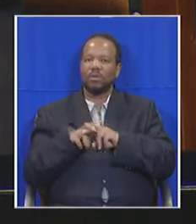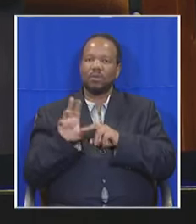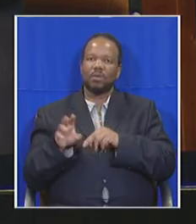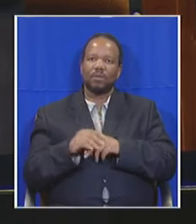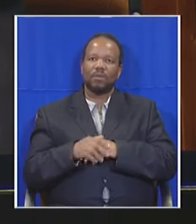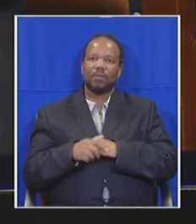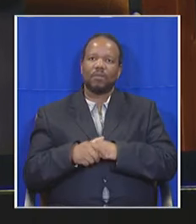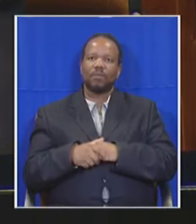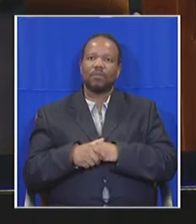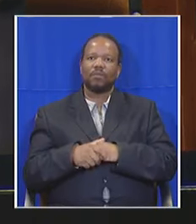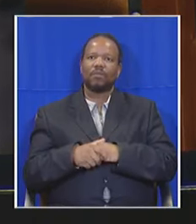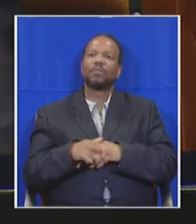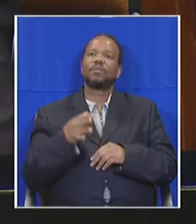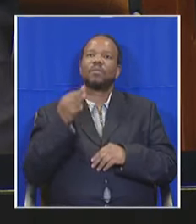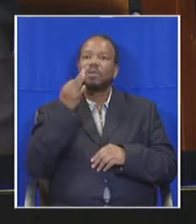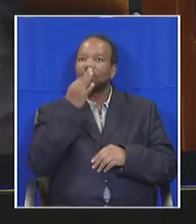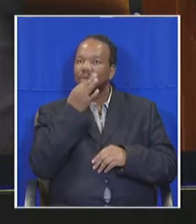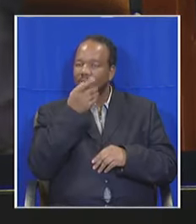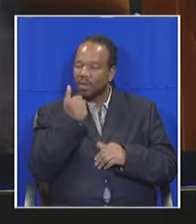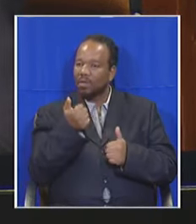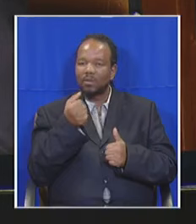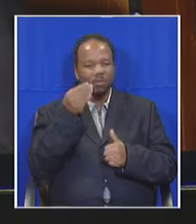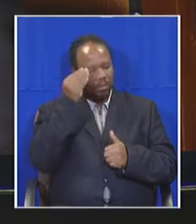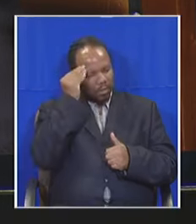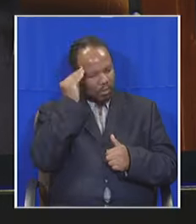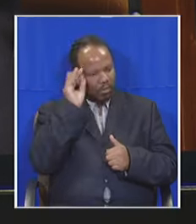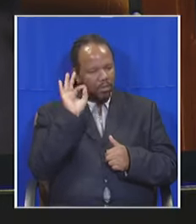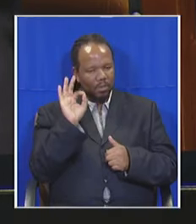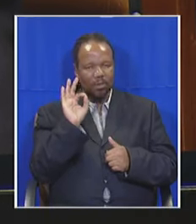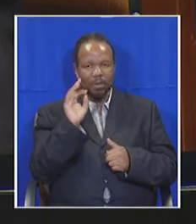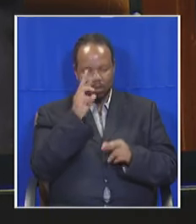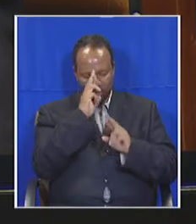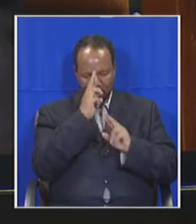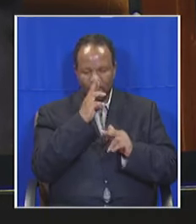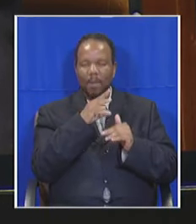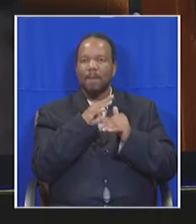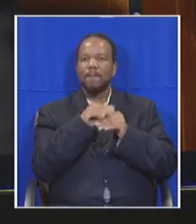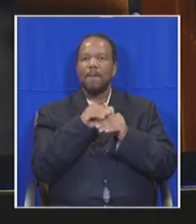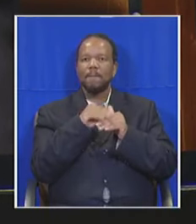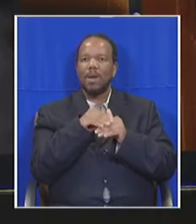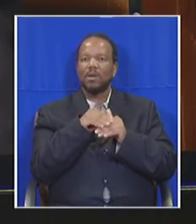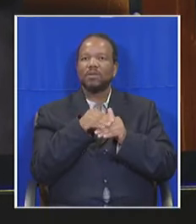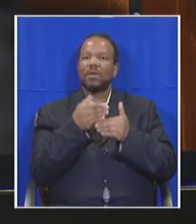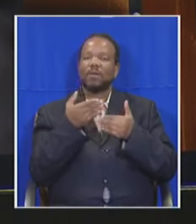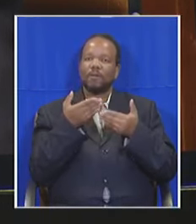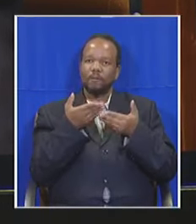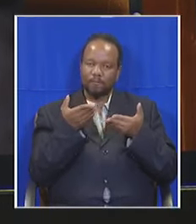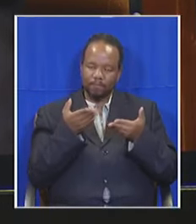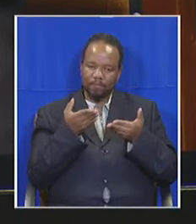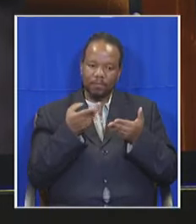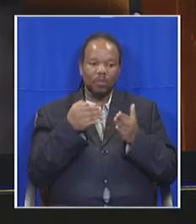the ministers. What you have said is noted. Honourable members, the item on the order paper